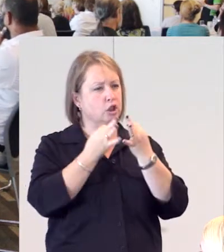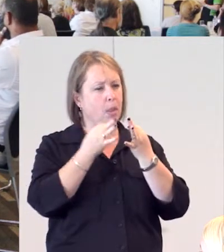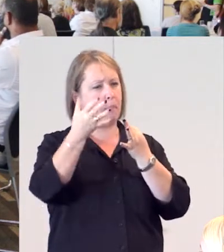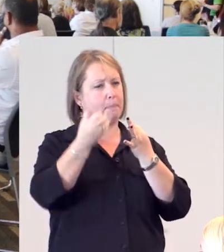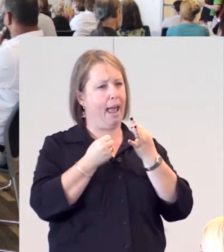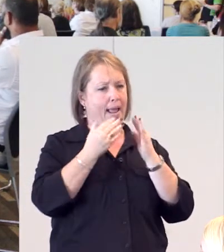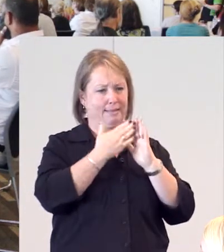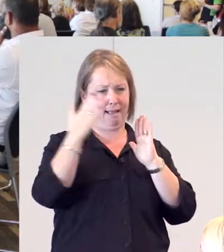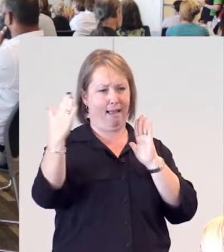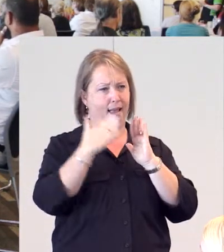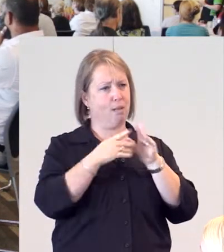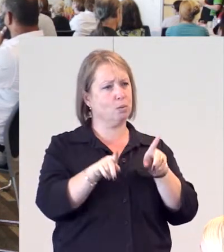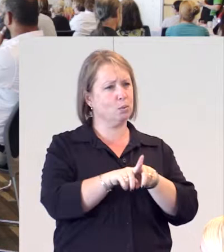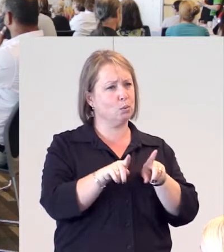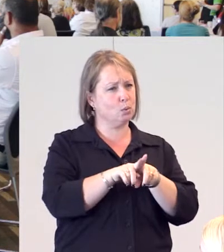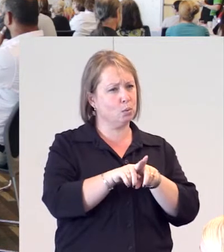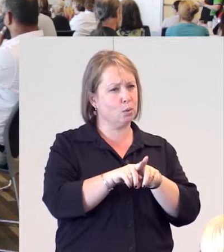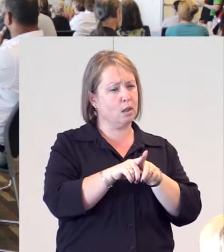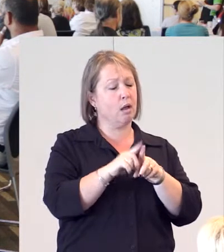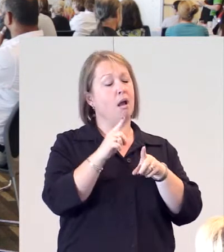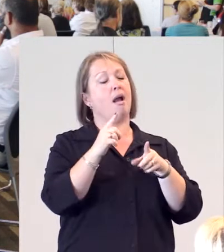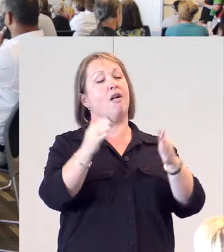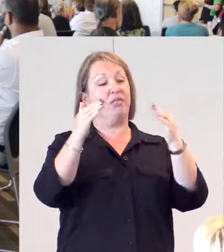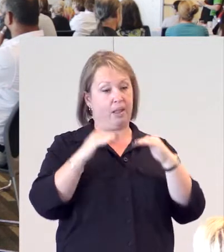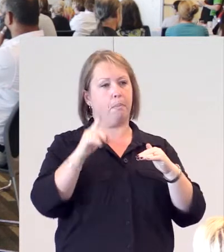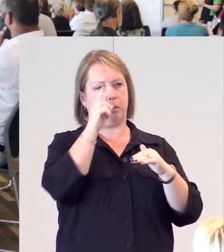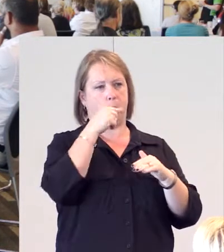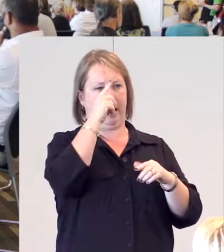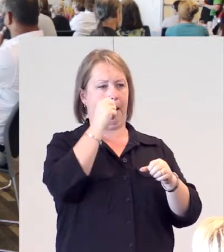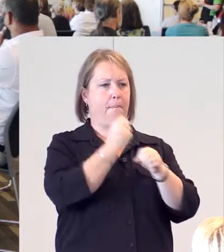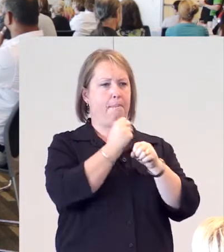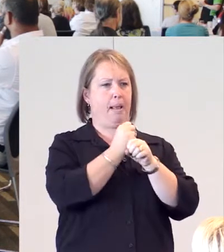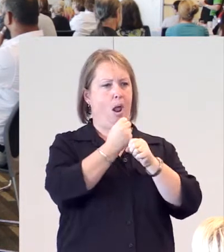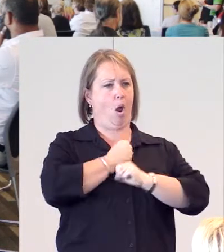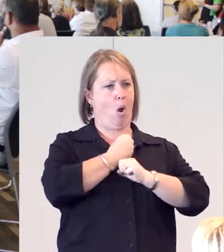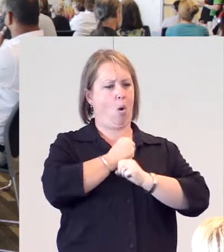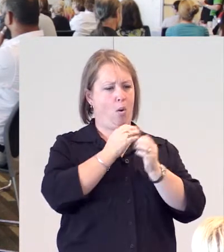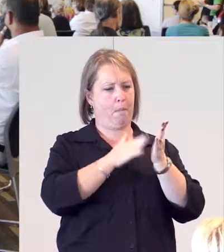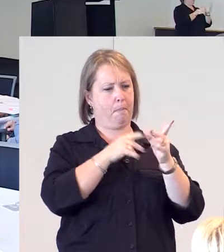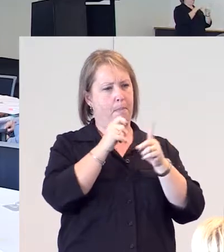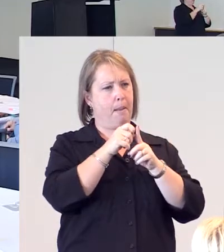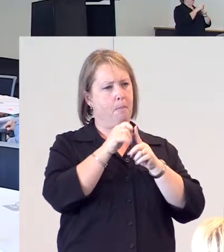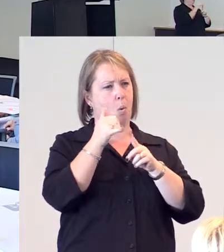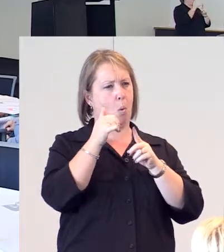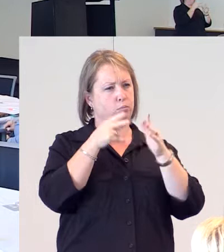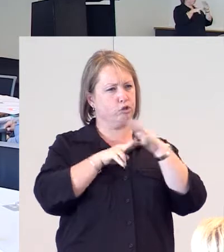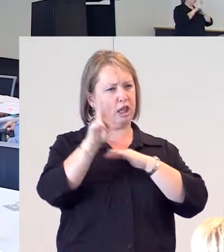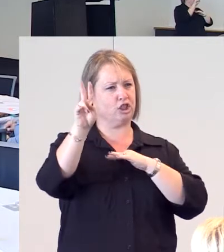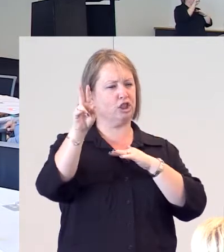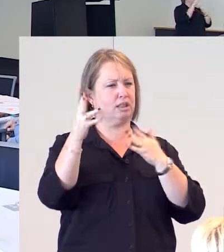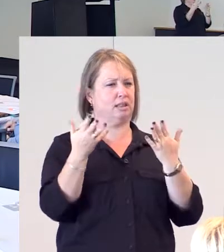are, we can then possibly do our own mapping or our own projections and our